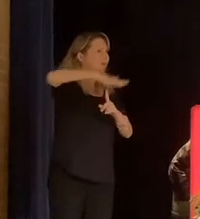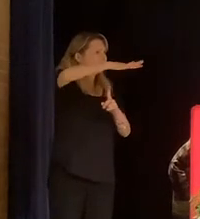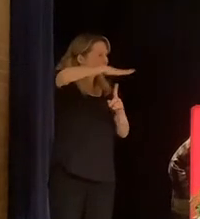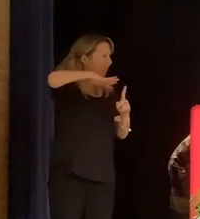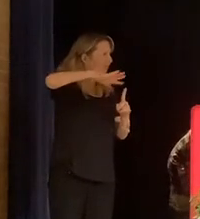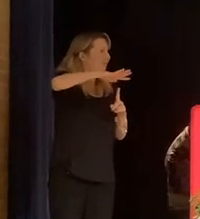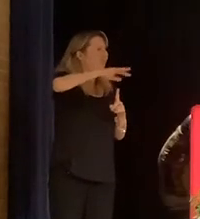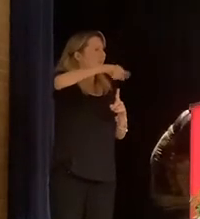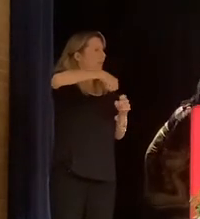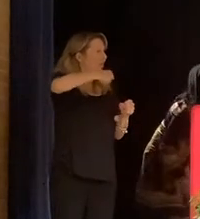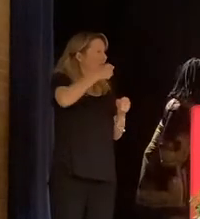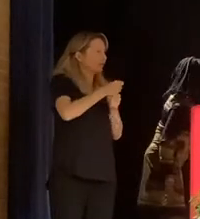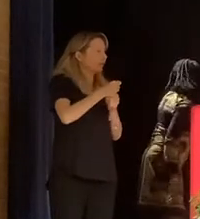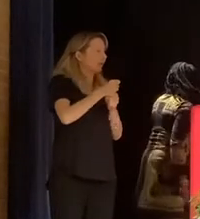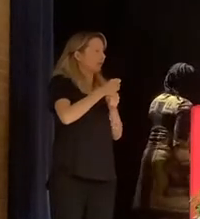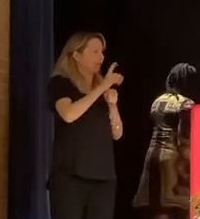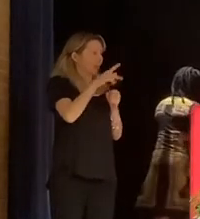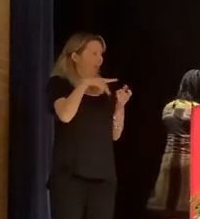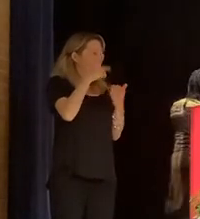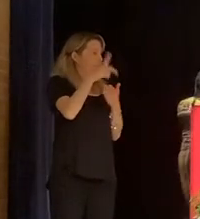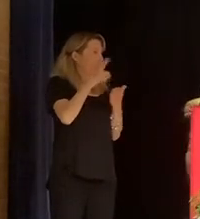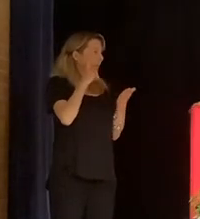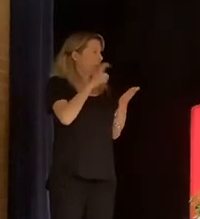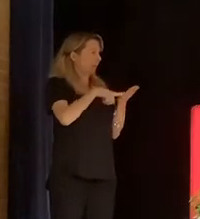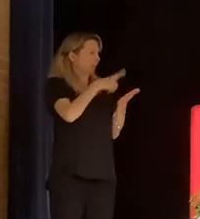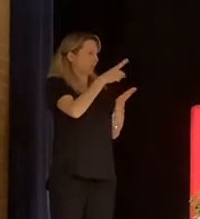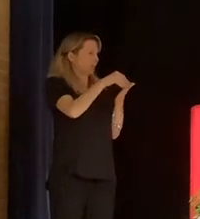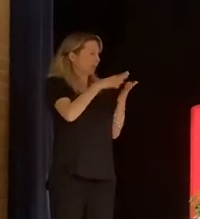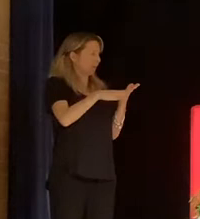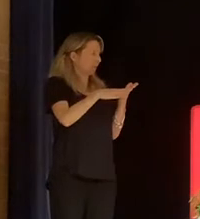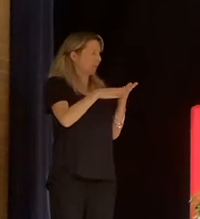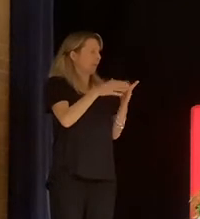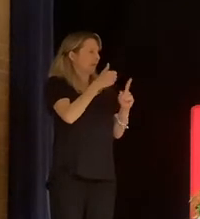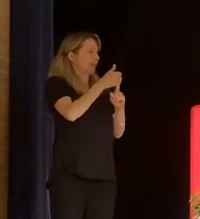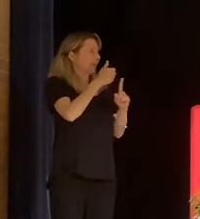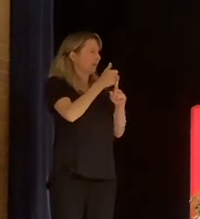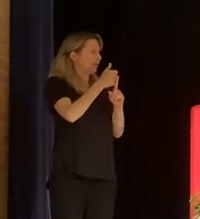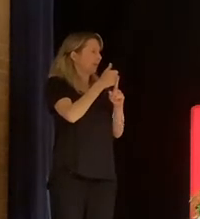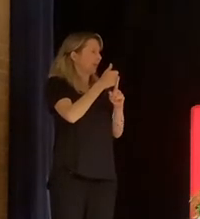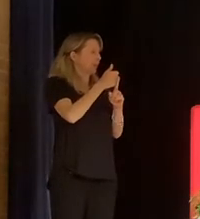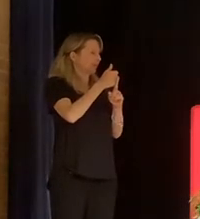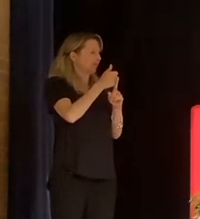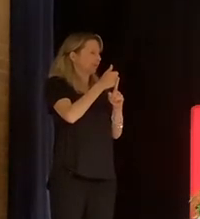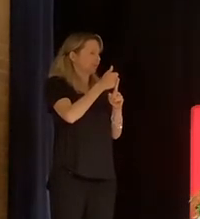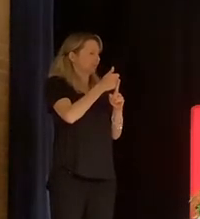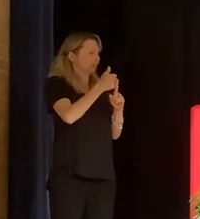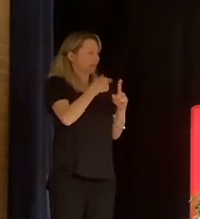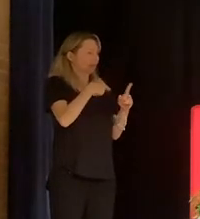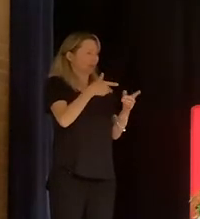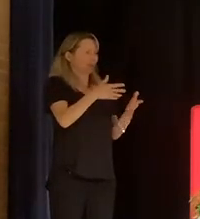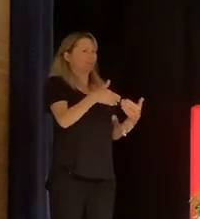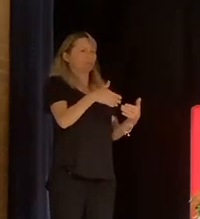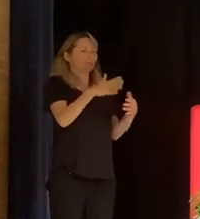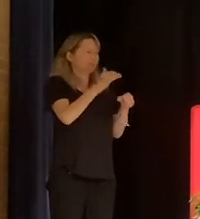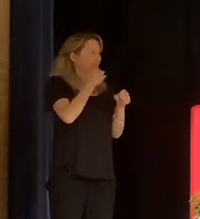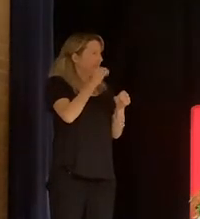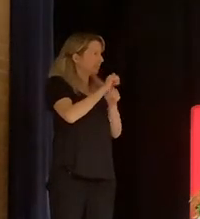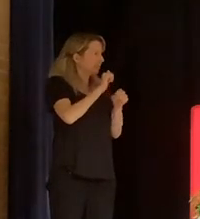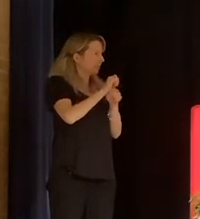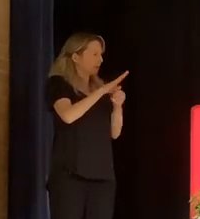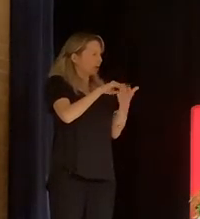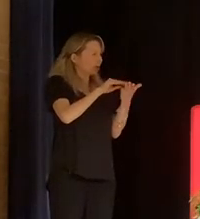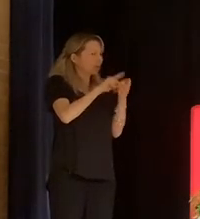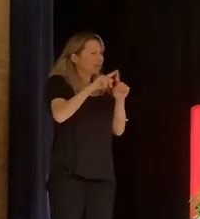This year, the program has recognized a graduating student who has demonstrated such qualities. While learning about